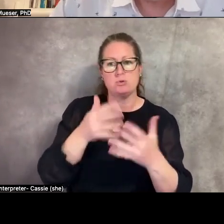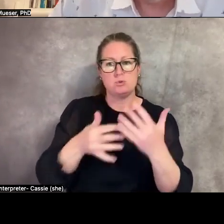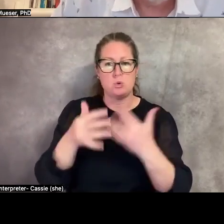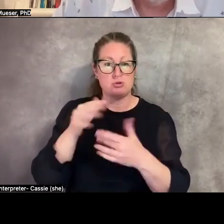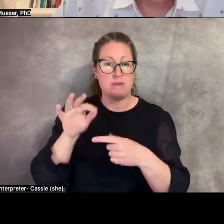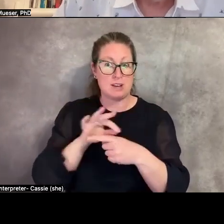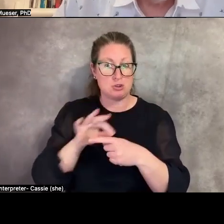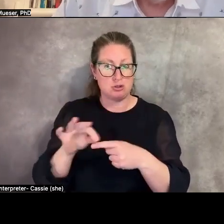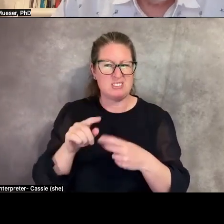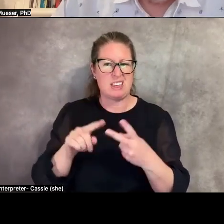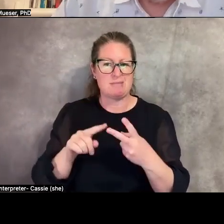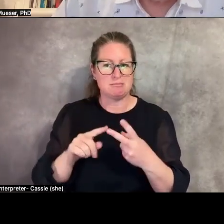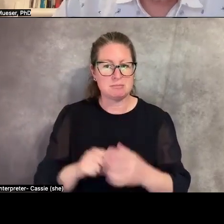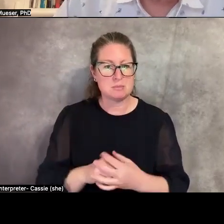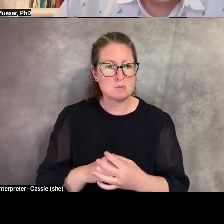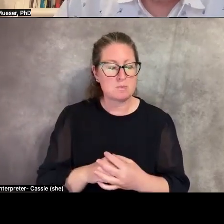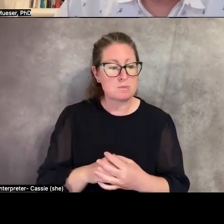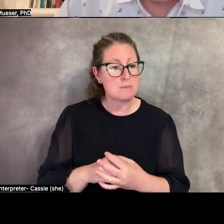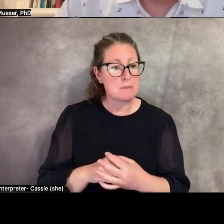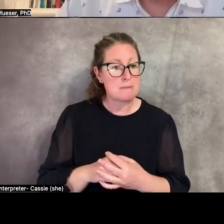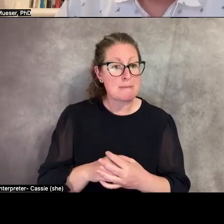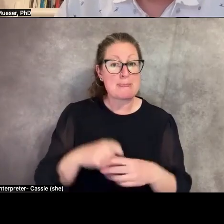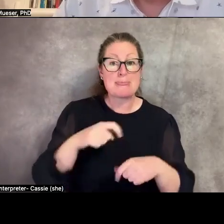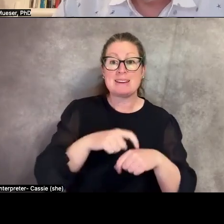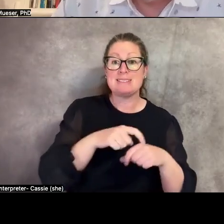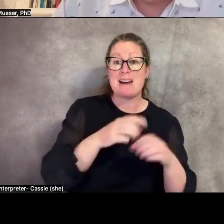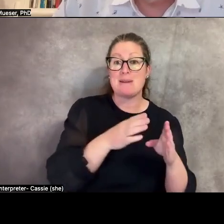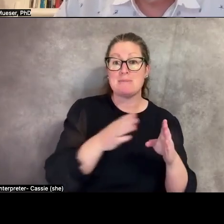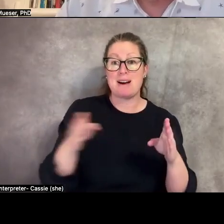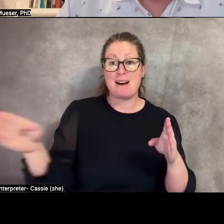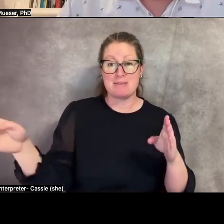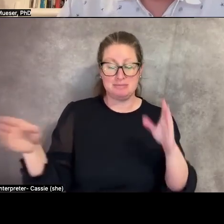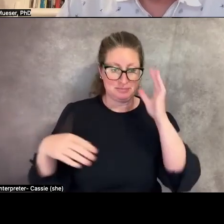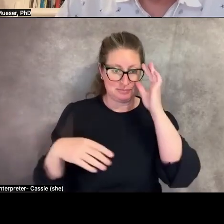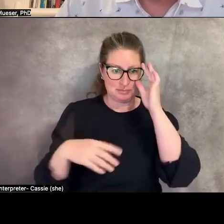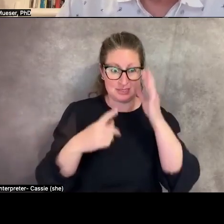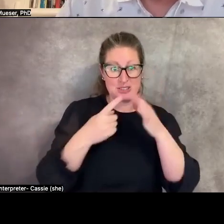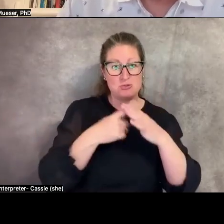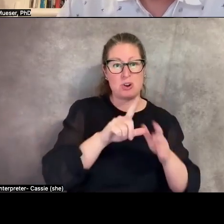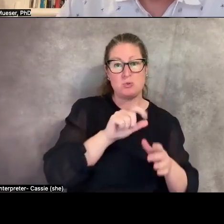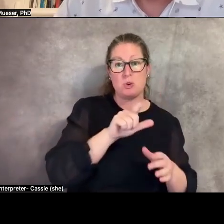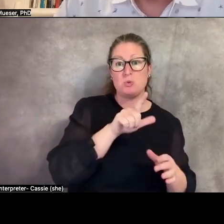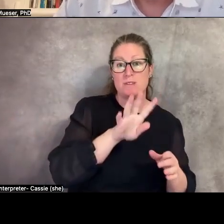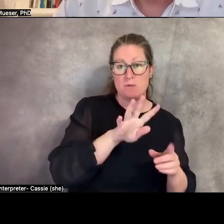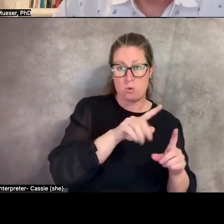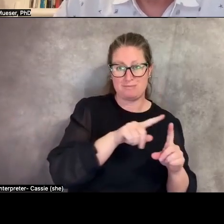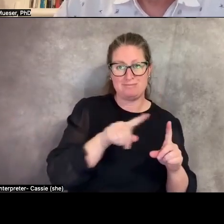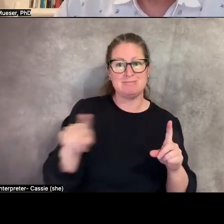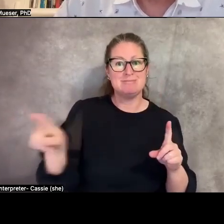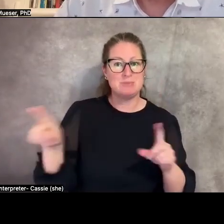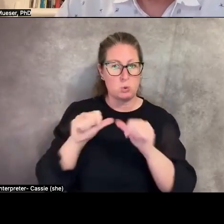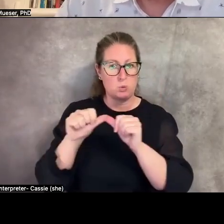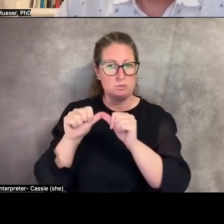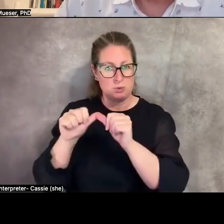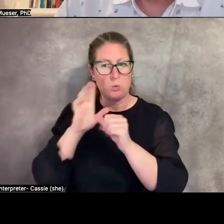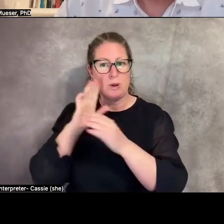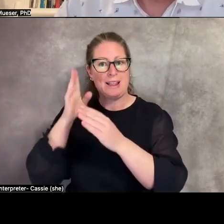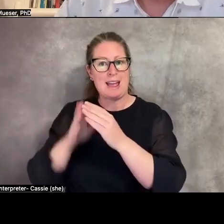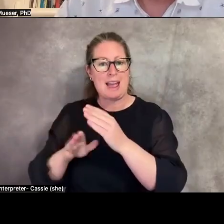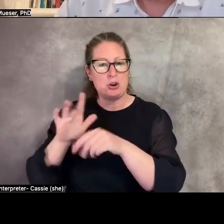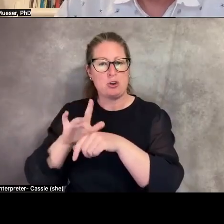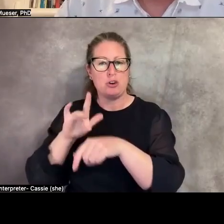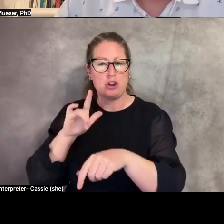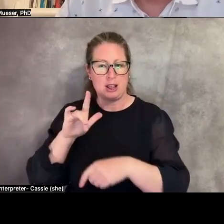slide. And project timeline, it started in 2024. It's going to be ending